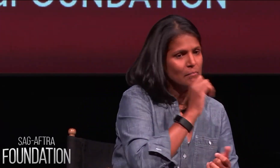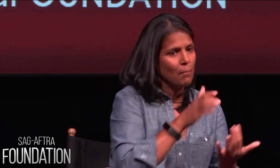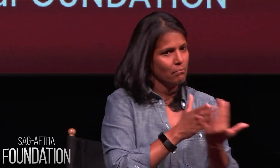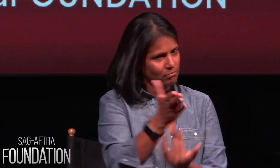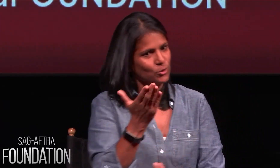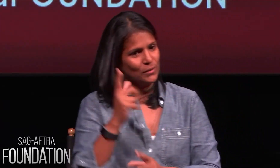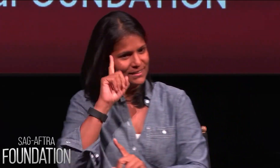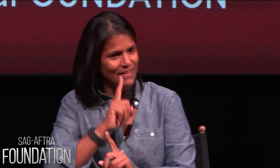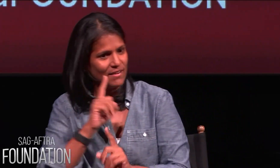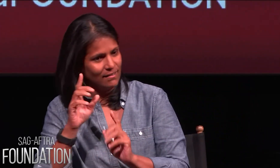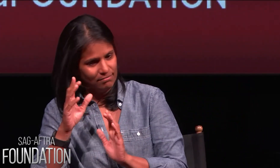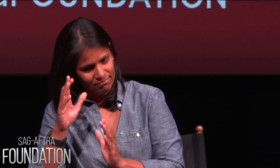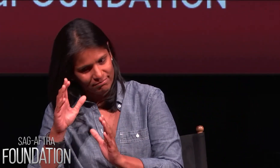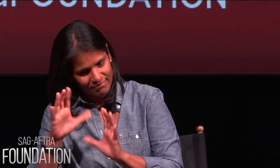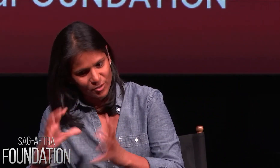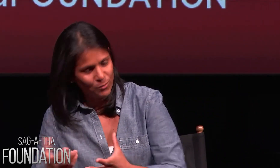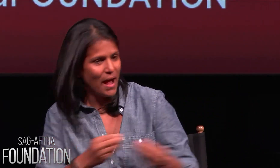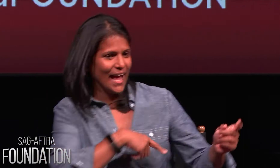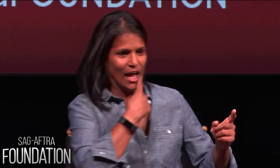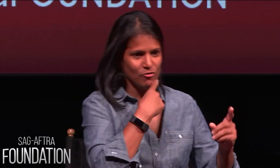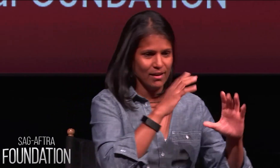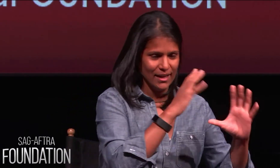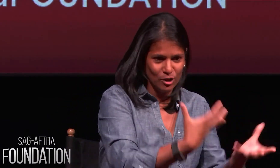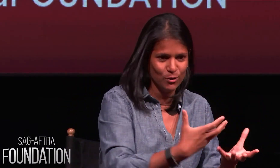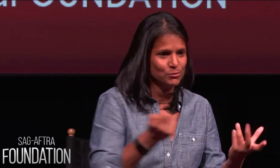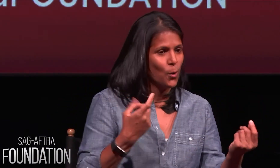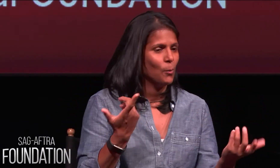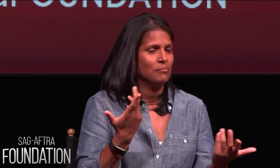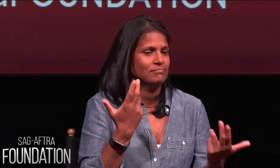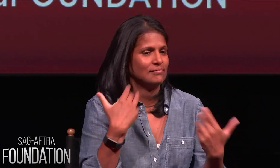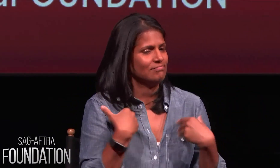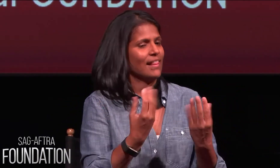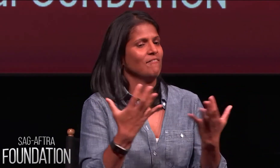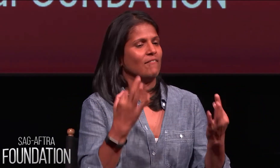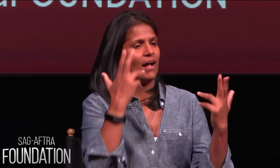of deaf people. And we have